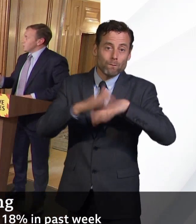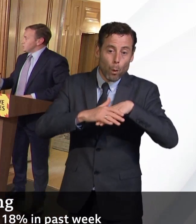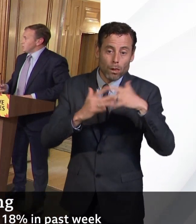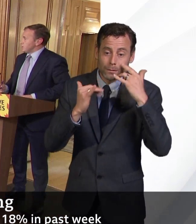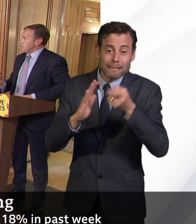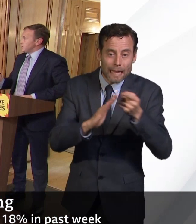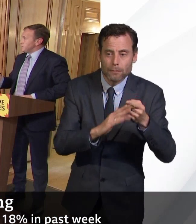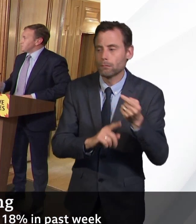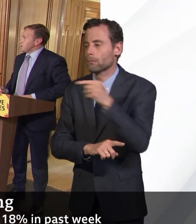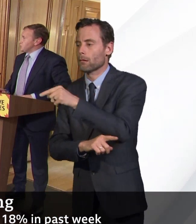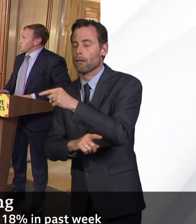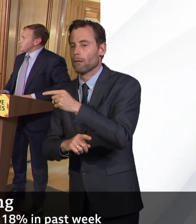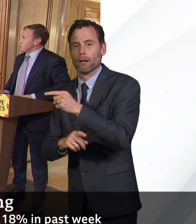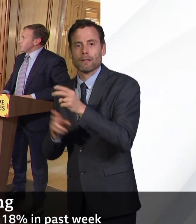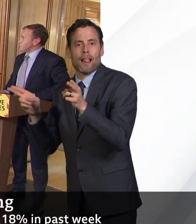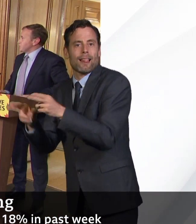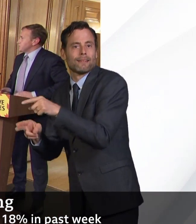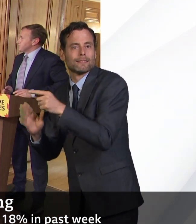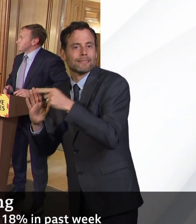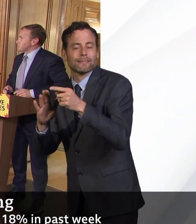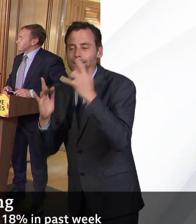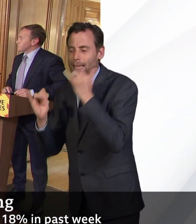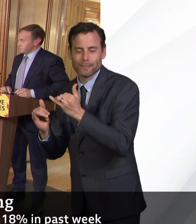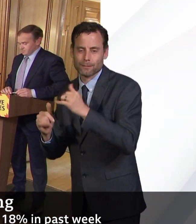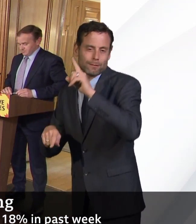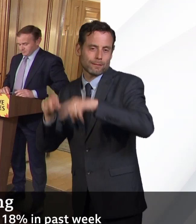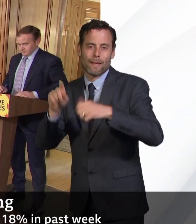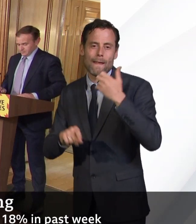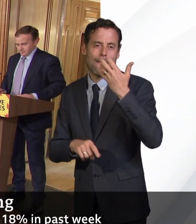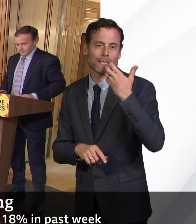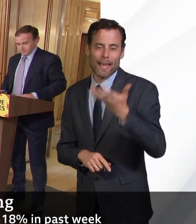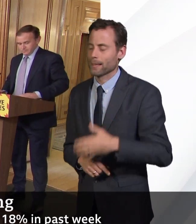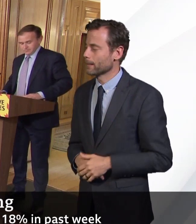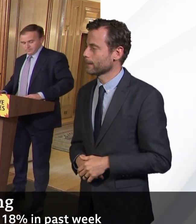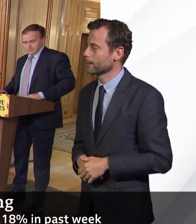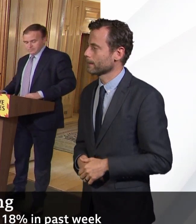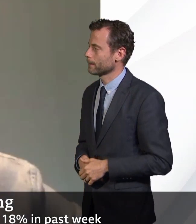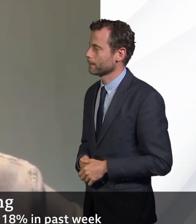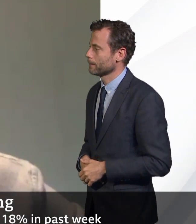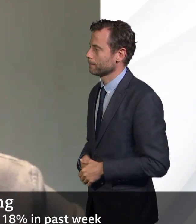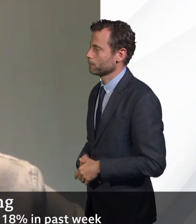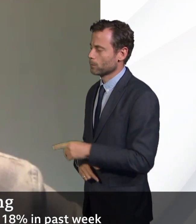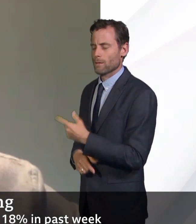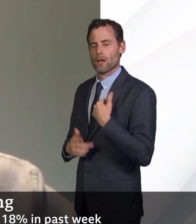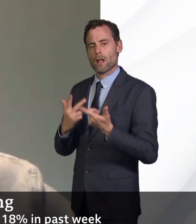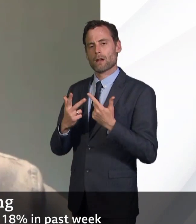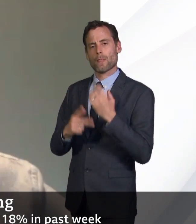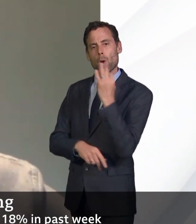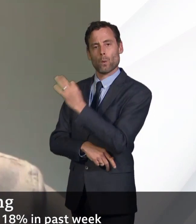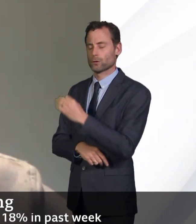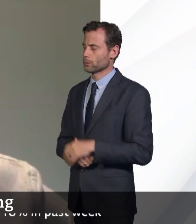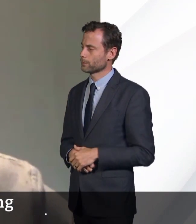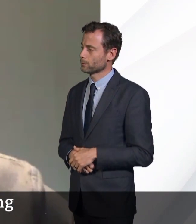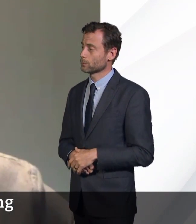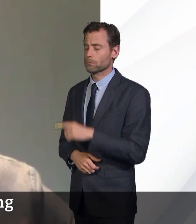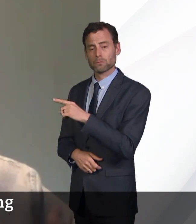Would you like to... Does that answer your question? Or any other if I could ask you a separate question, would you like to see more fast food outlets